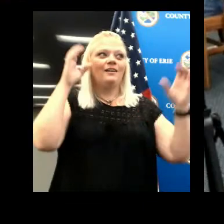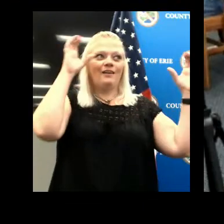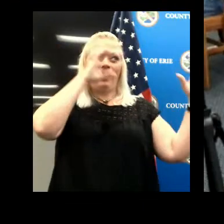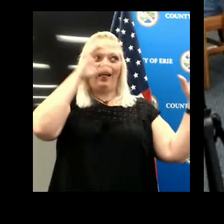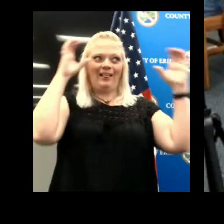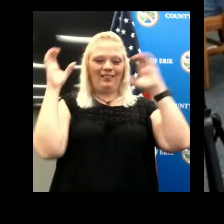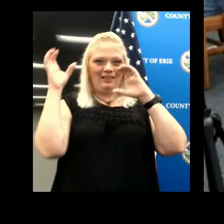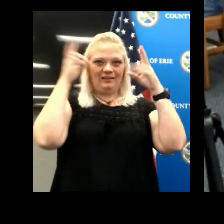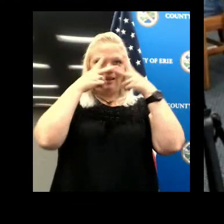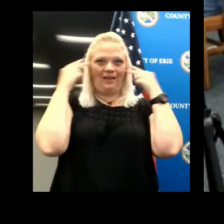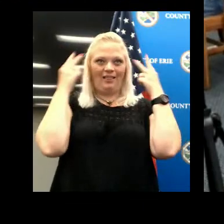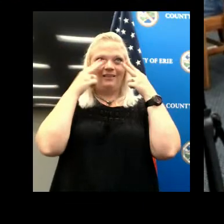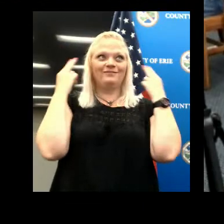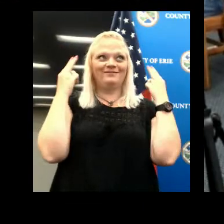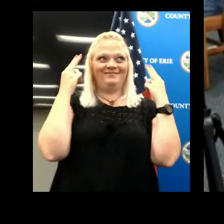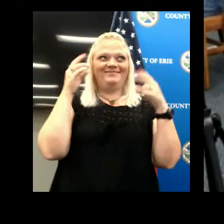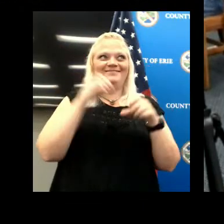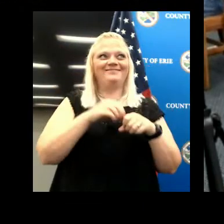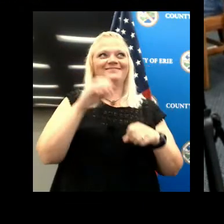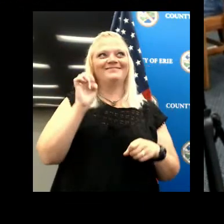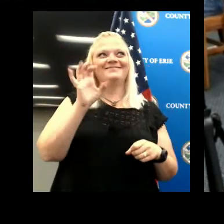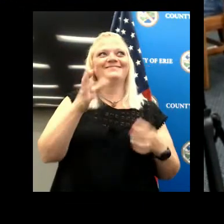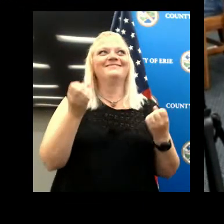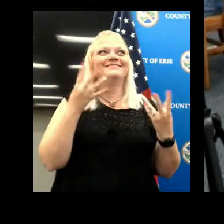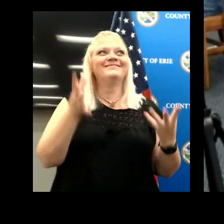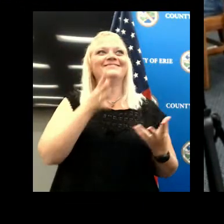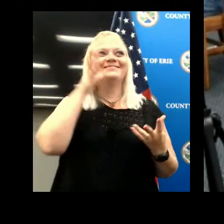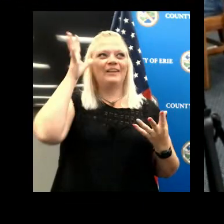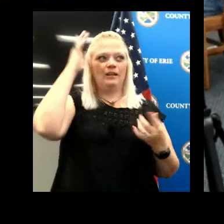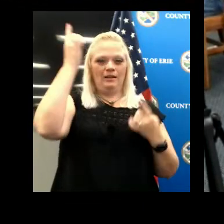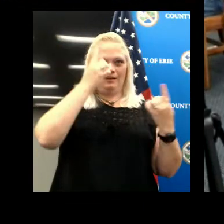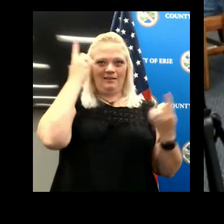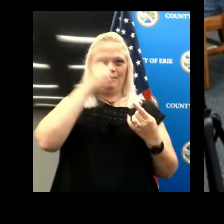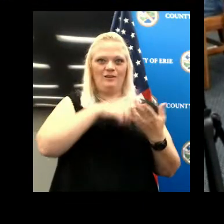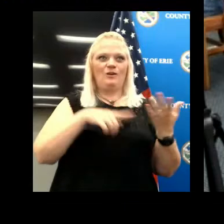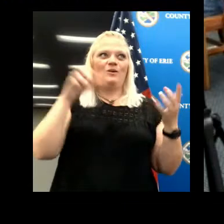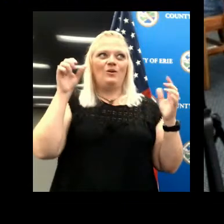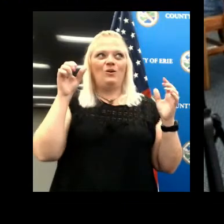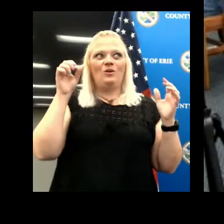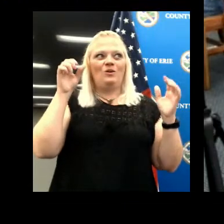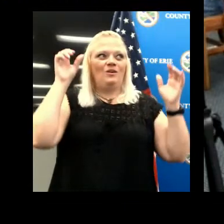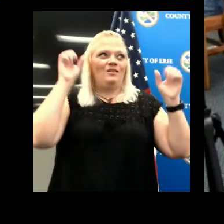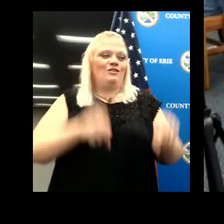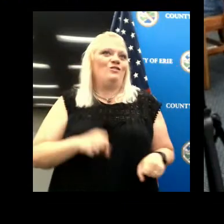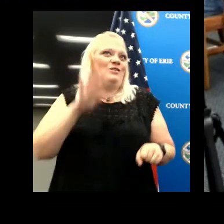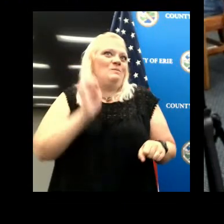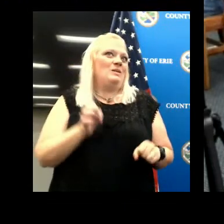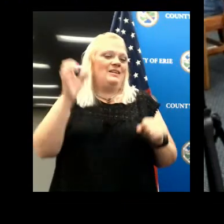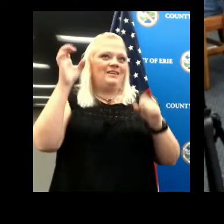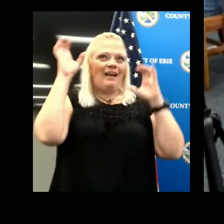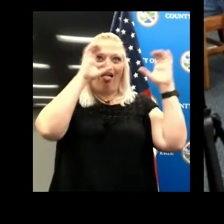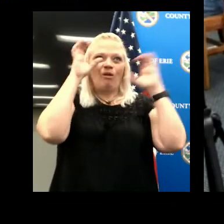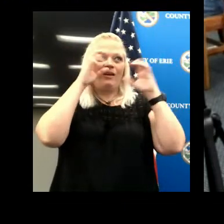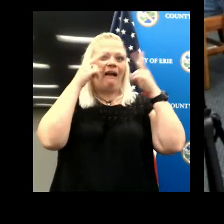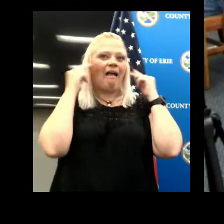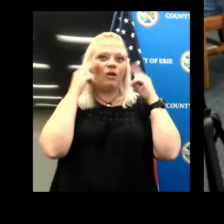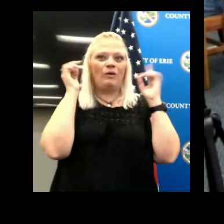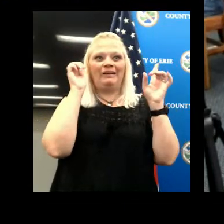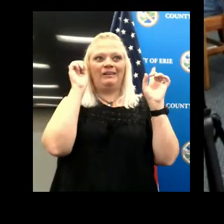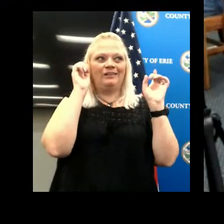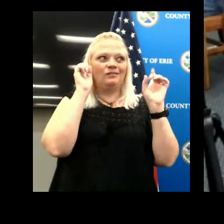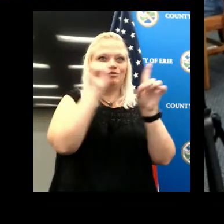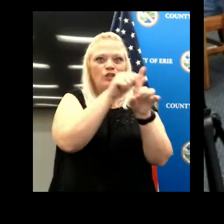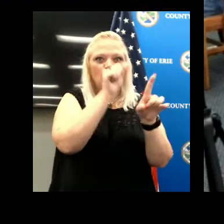County. A lot of parents wondering what could possibly be Halloween this year, if there is a Halloween at all, and if